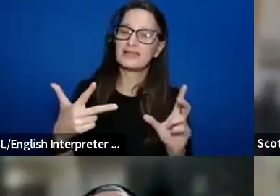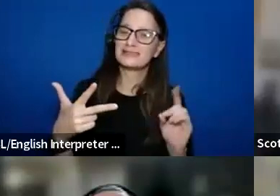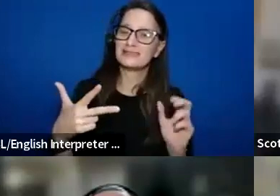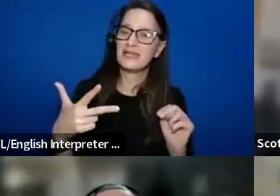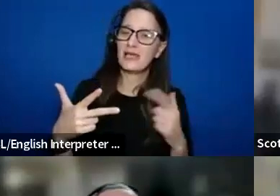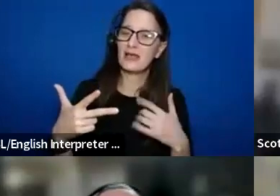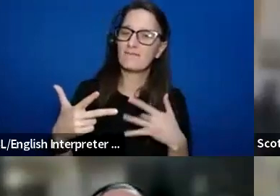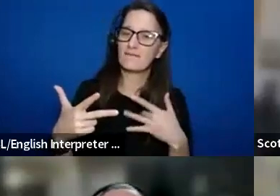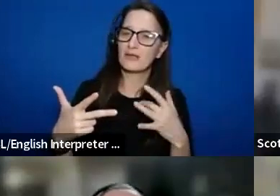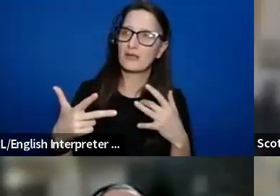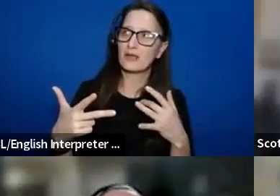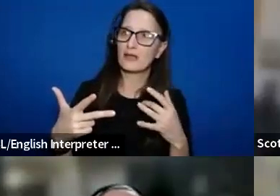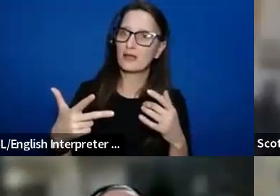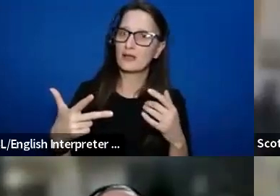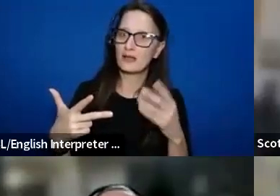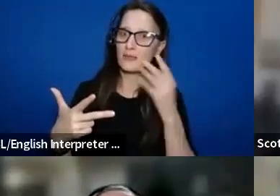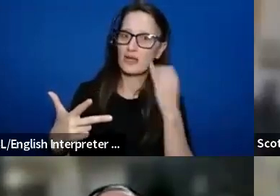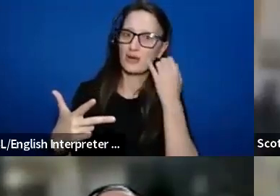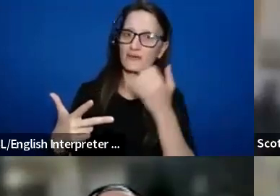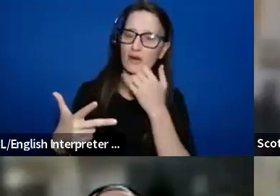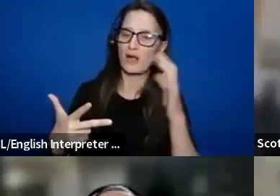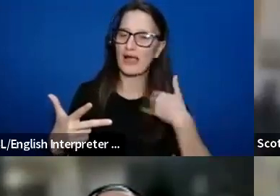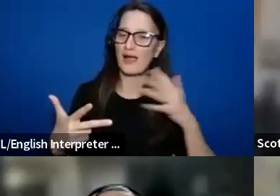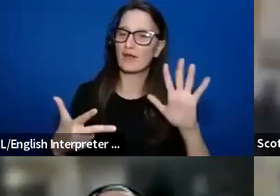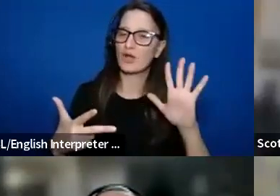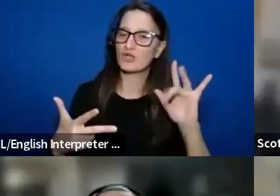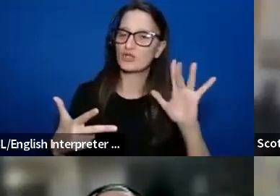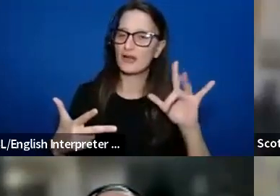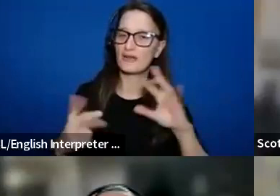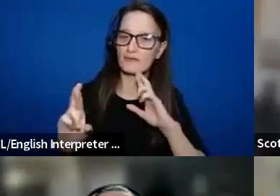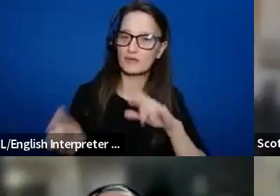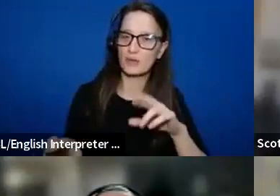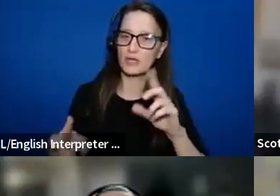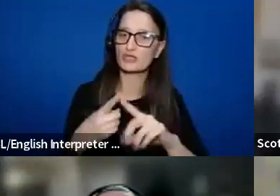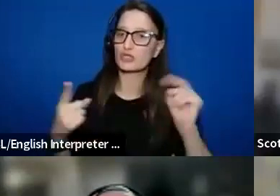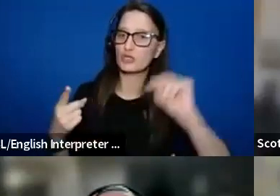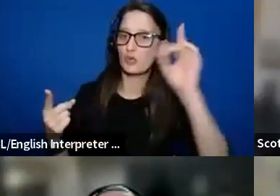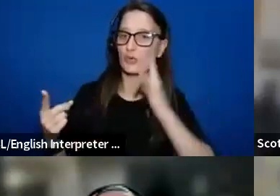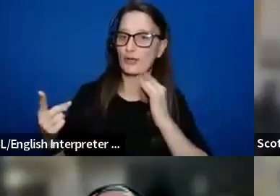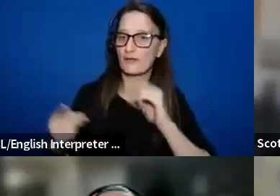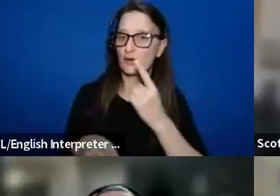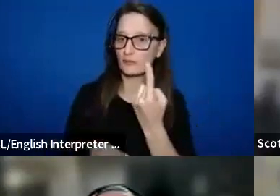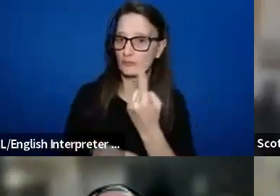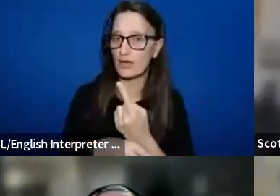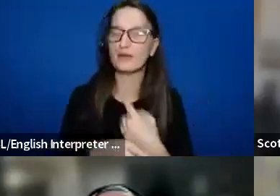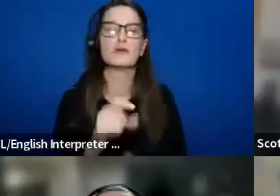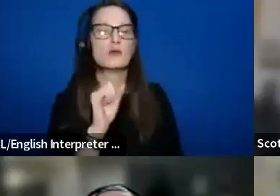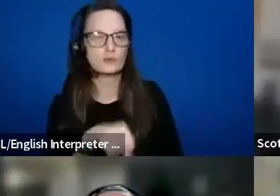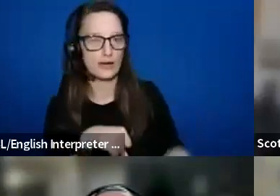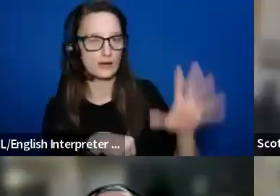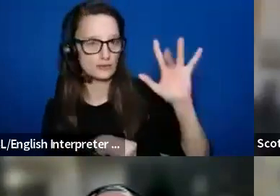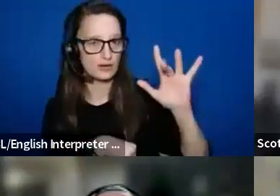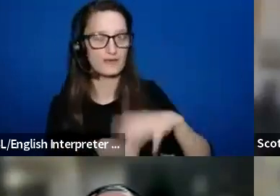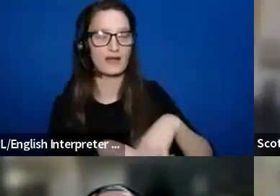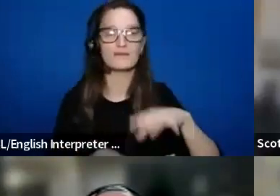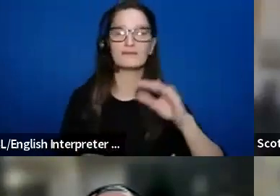25 responses to the Northern California one, correct? Yeah, 25. And it looked like we got